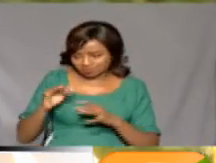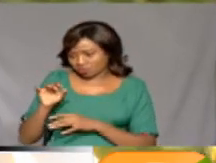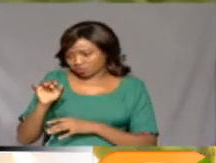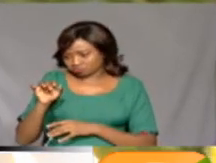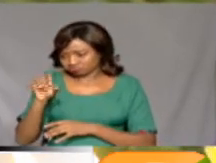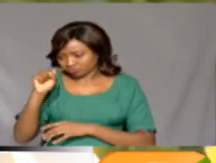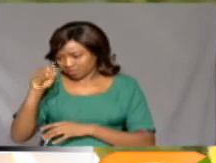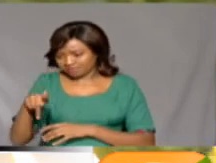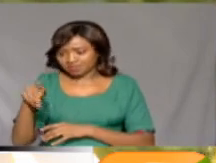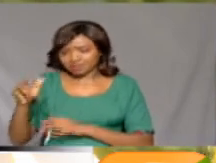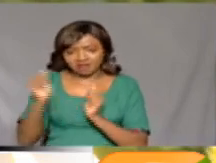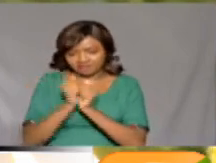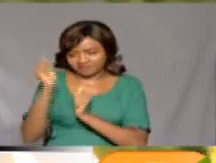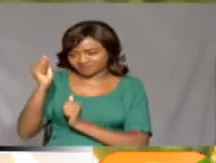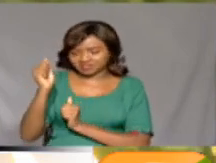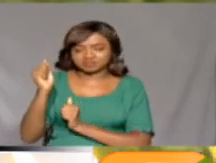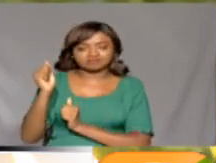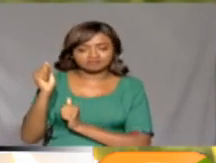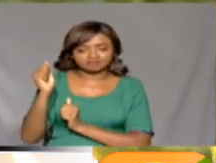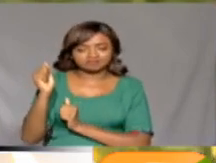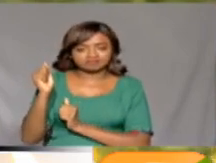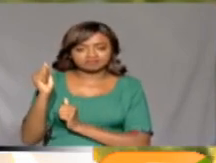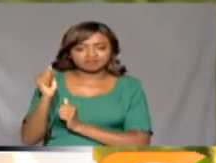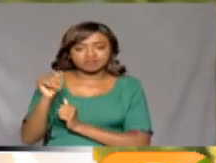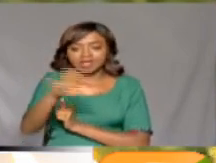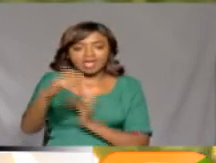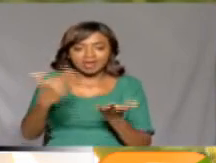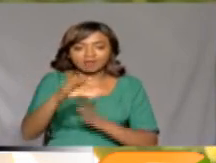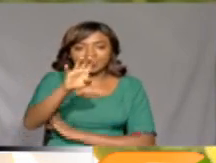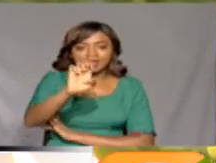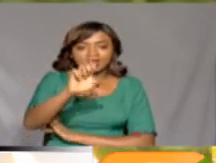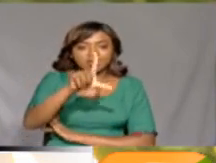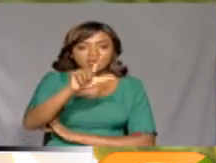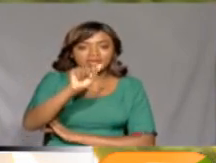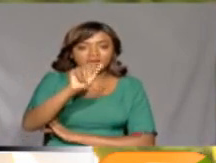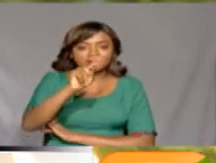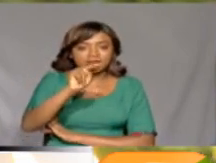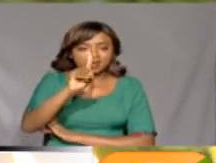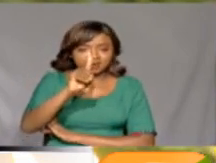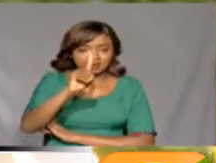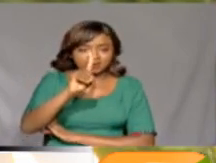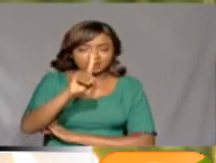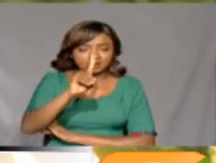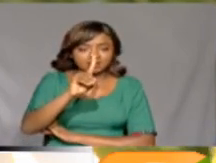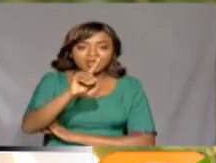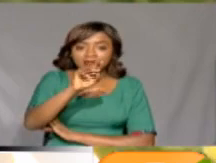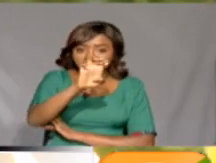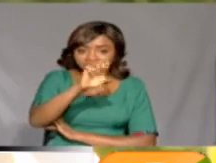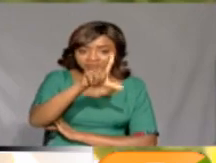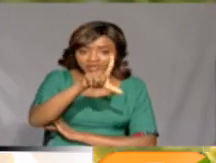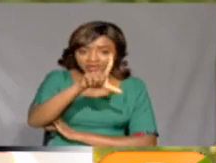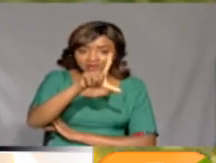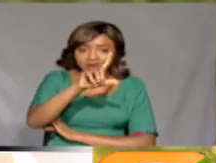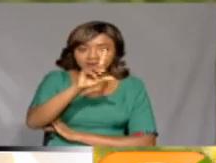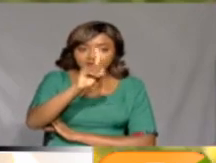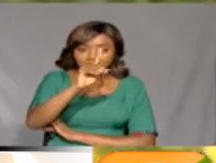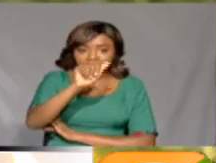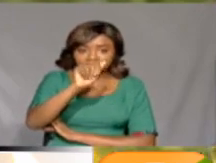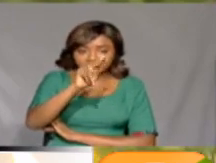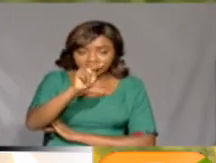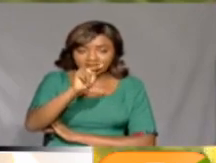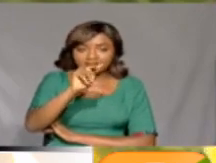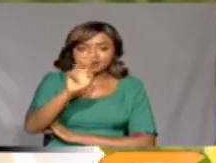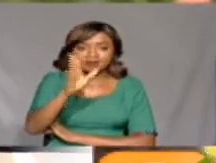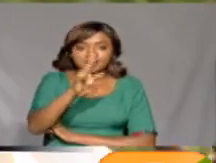parliament. And so we wanted to pass by Kabarak because